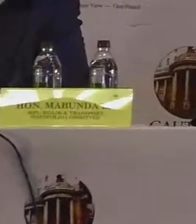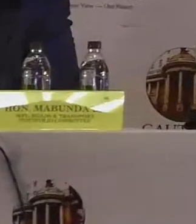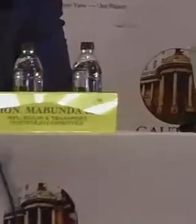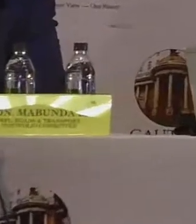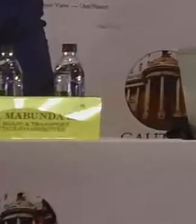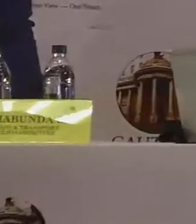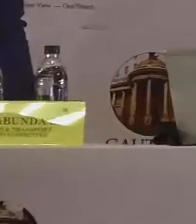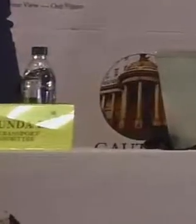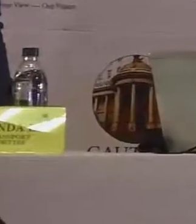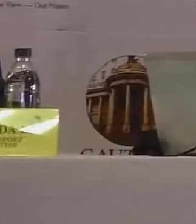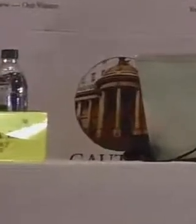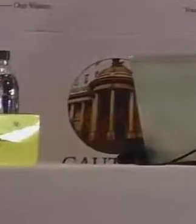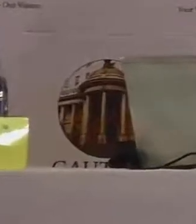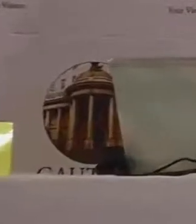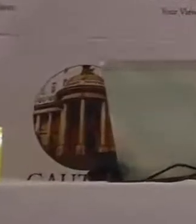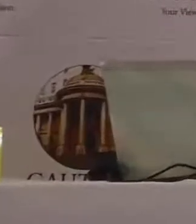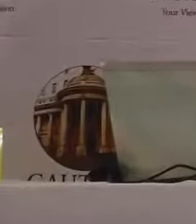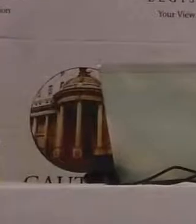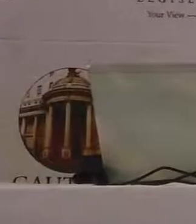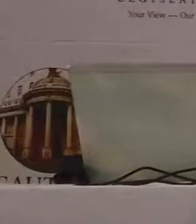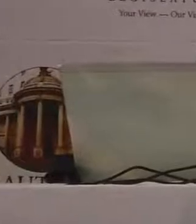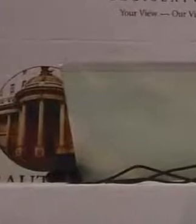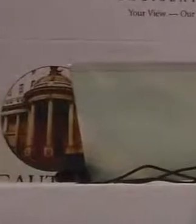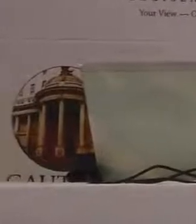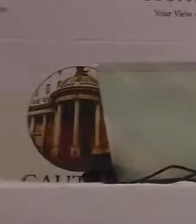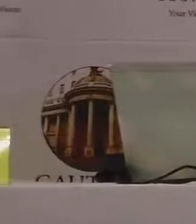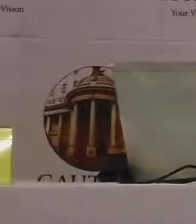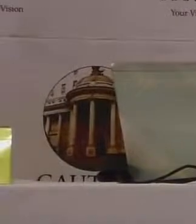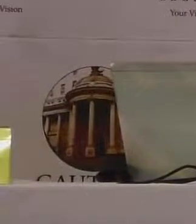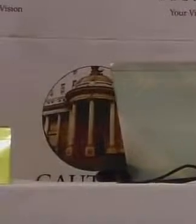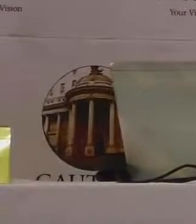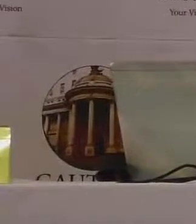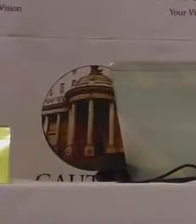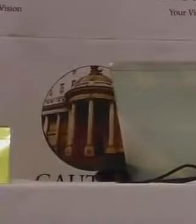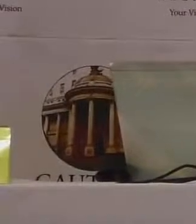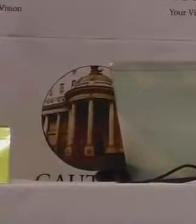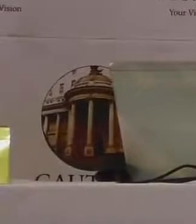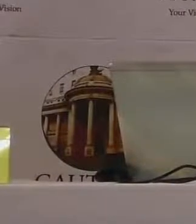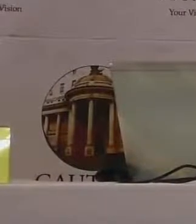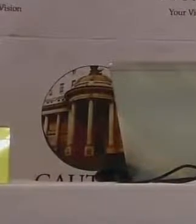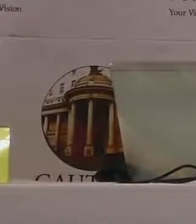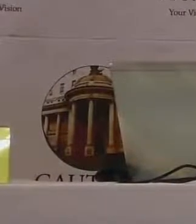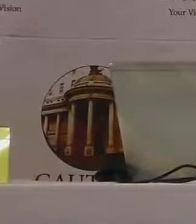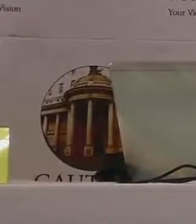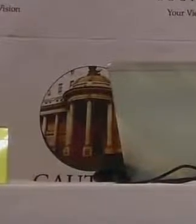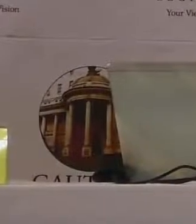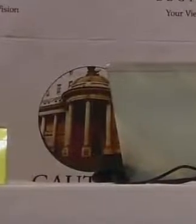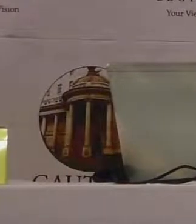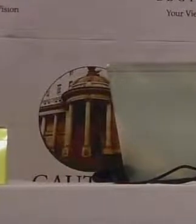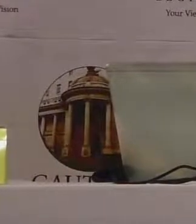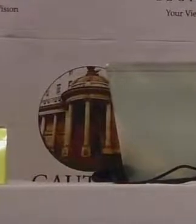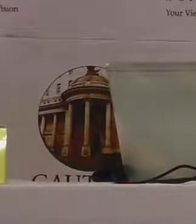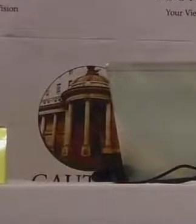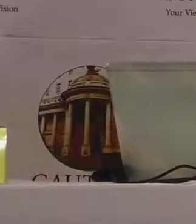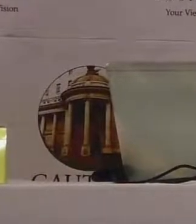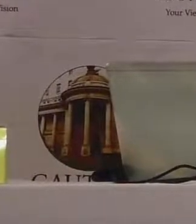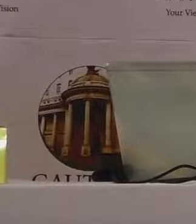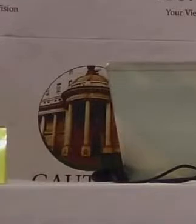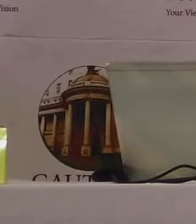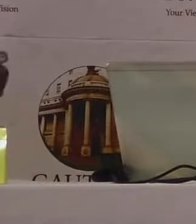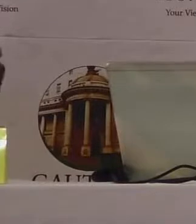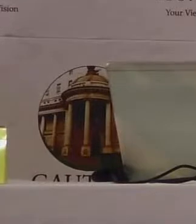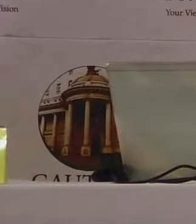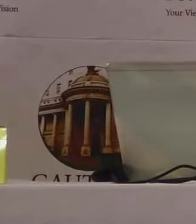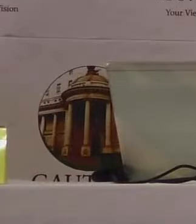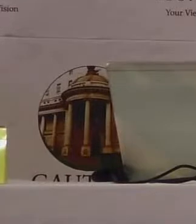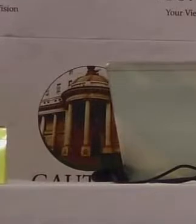for Stembiso, please to take us through the agenda. Is there a way we can flight it so that we can then move for adoption of